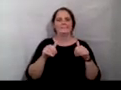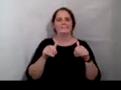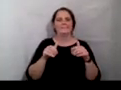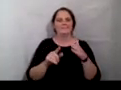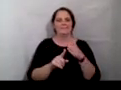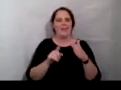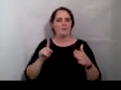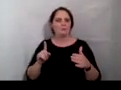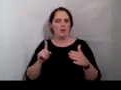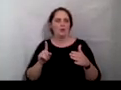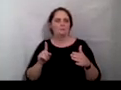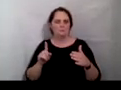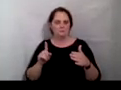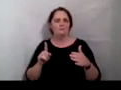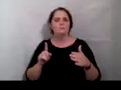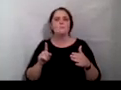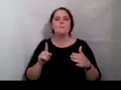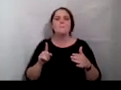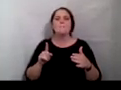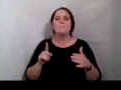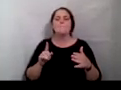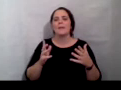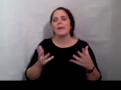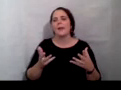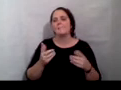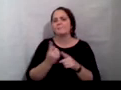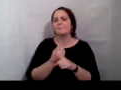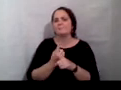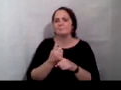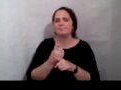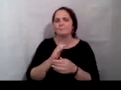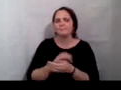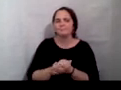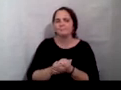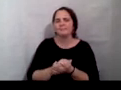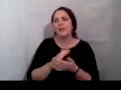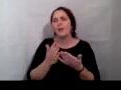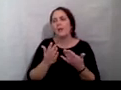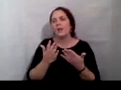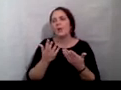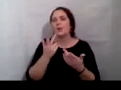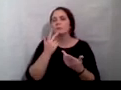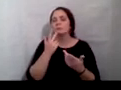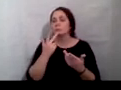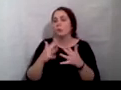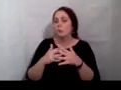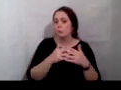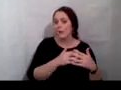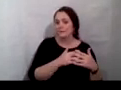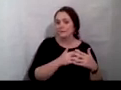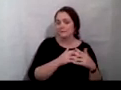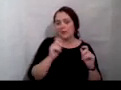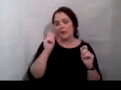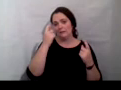there's a sense that there's an outsidedness in a, you know, certainly a Western, if